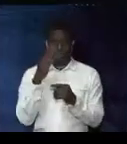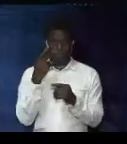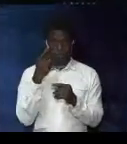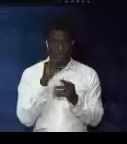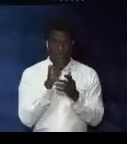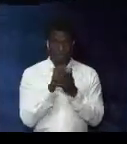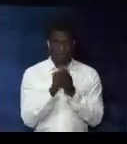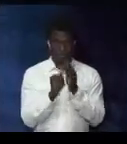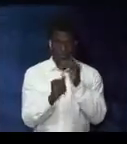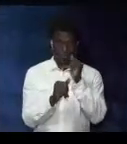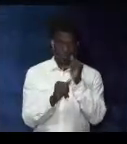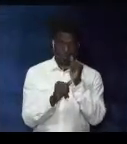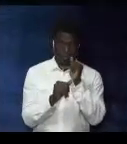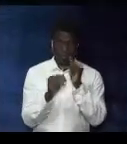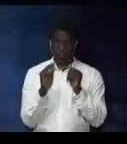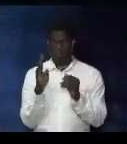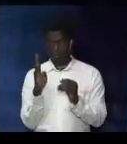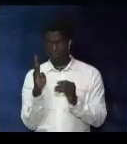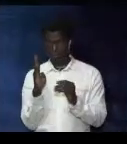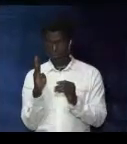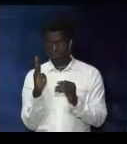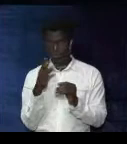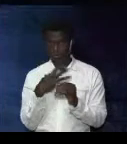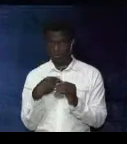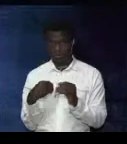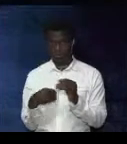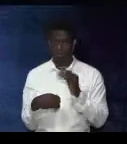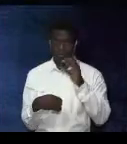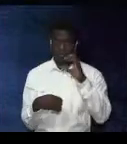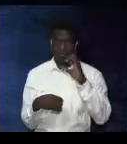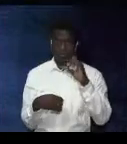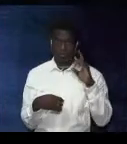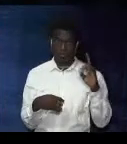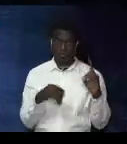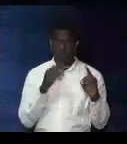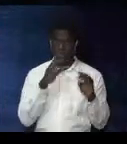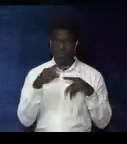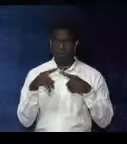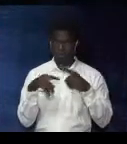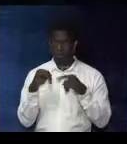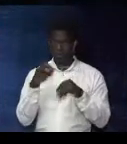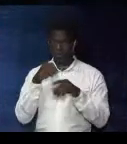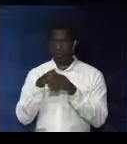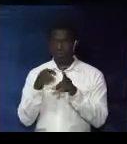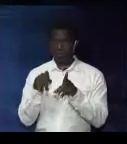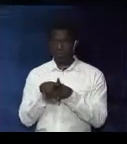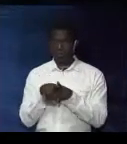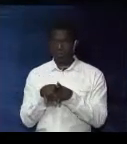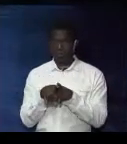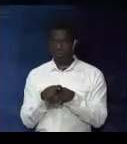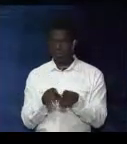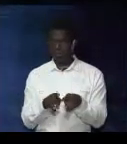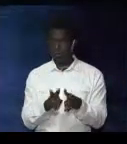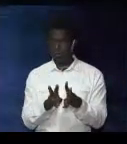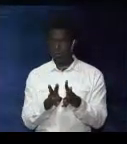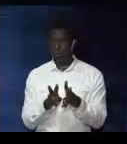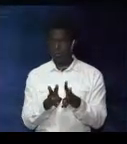observe that AB and CD are going in the same